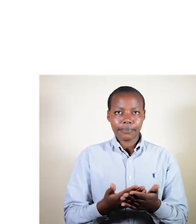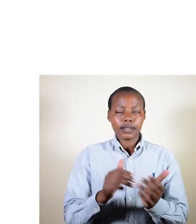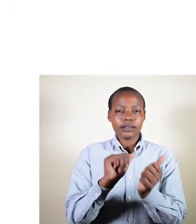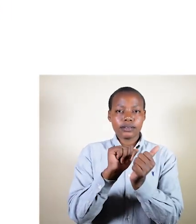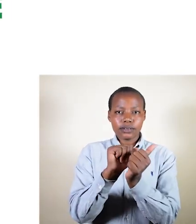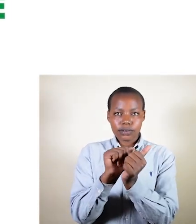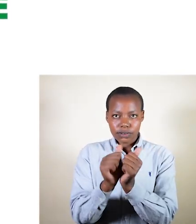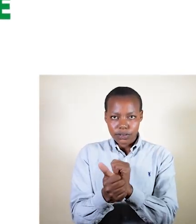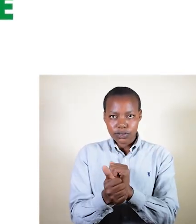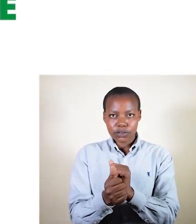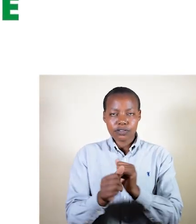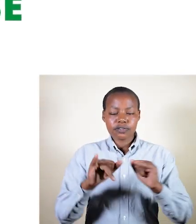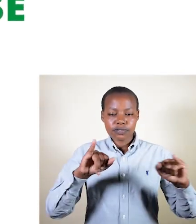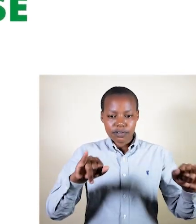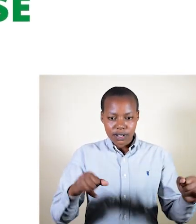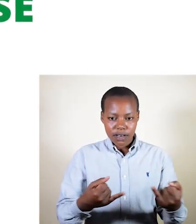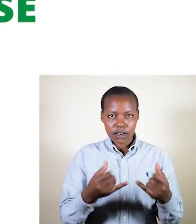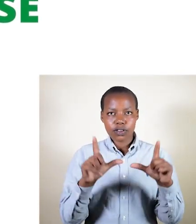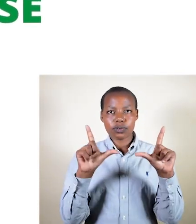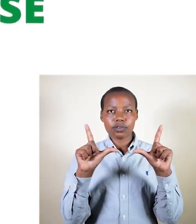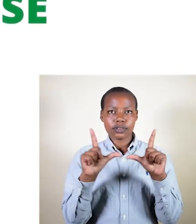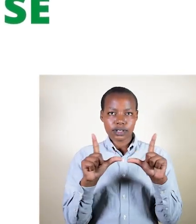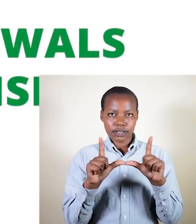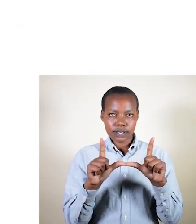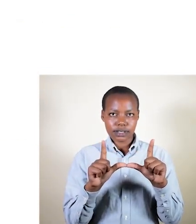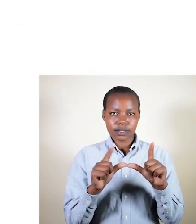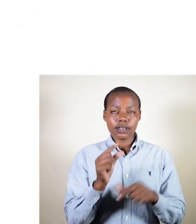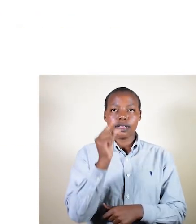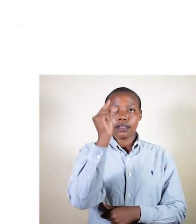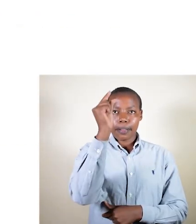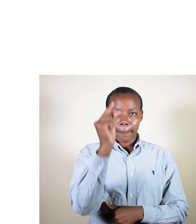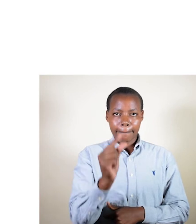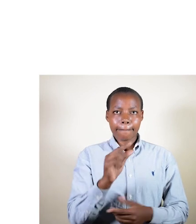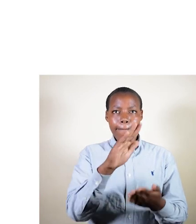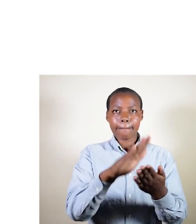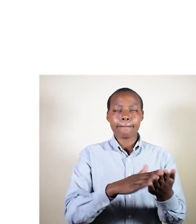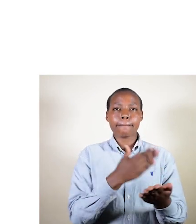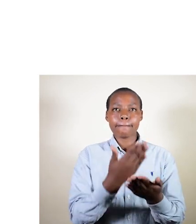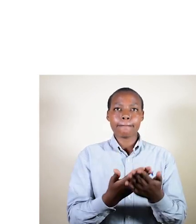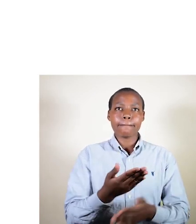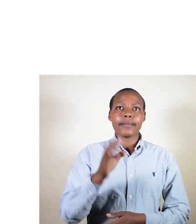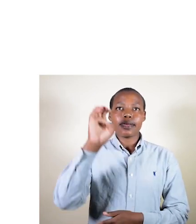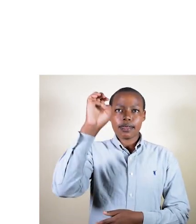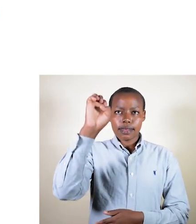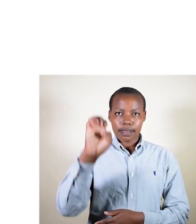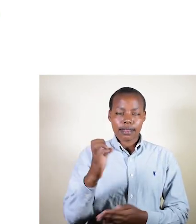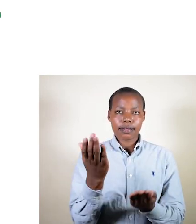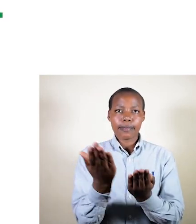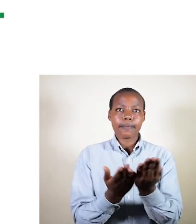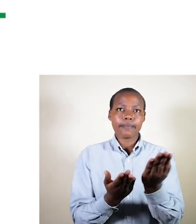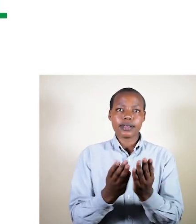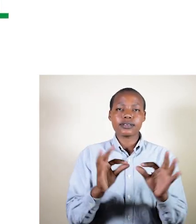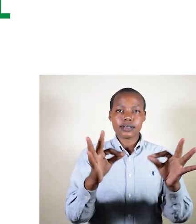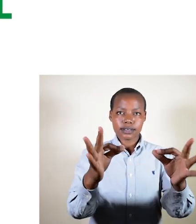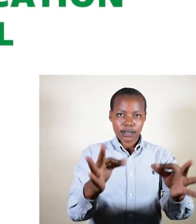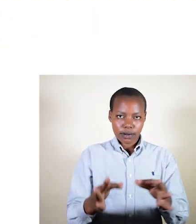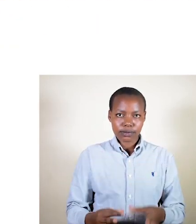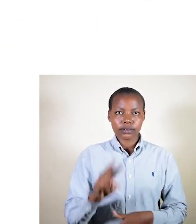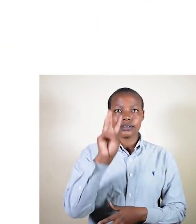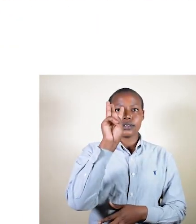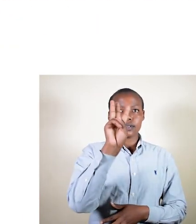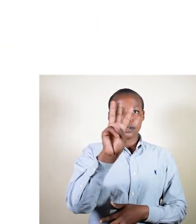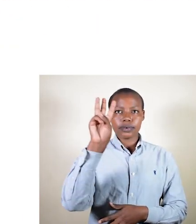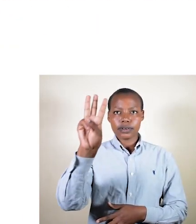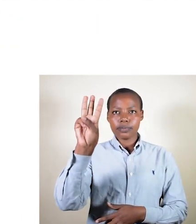and renewals of new dealer's license. The customer makes an application on the e-business portal on